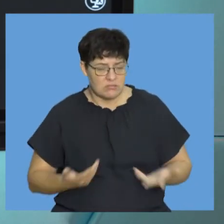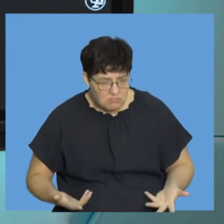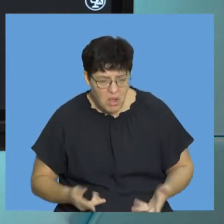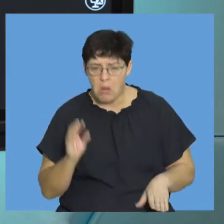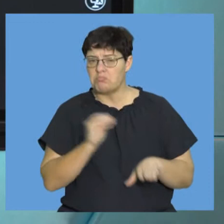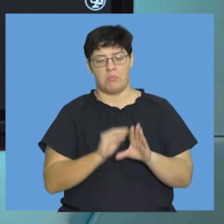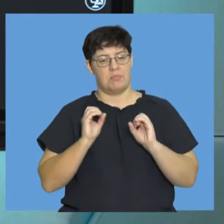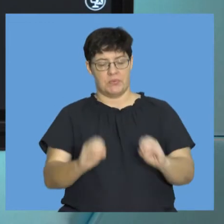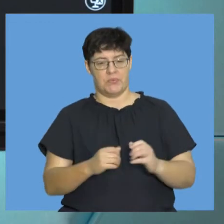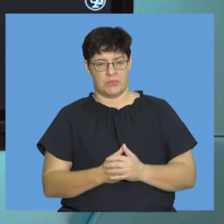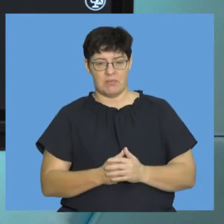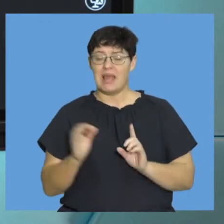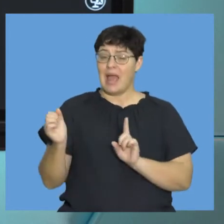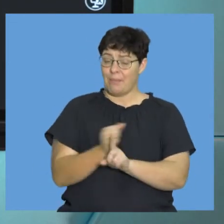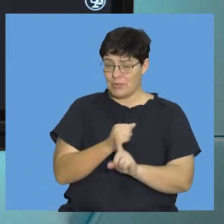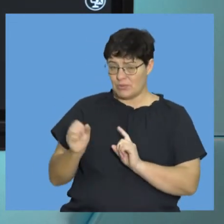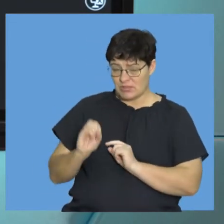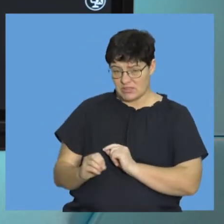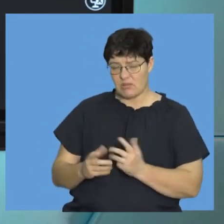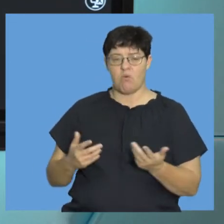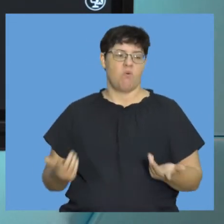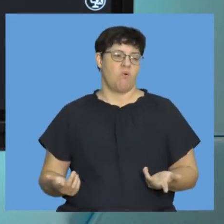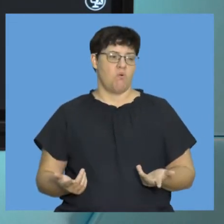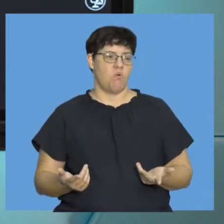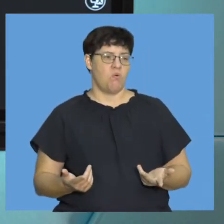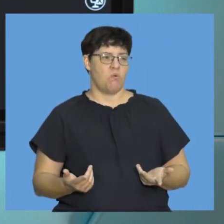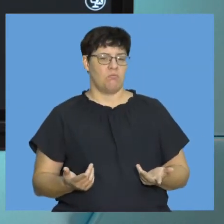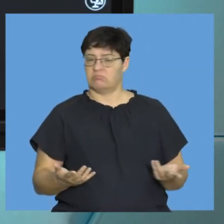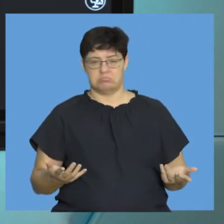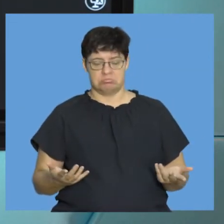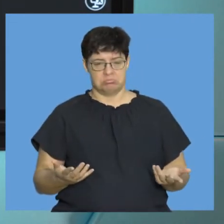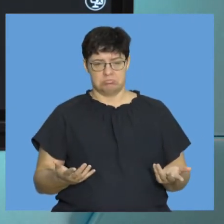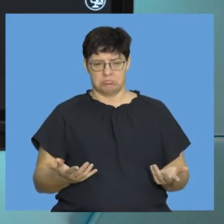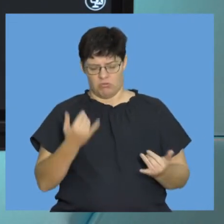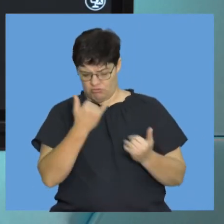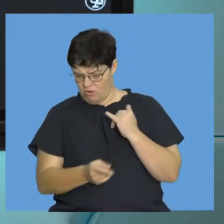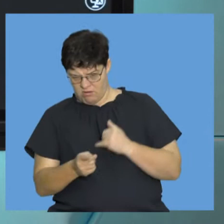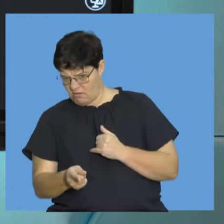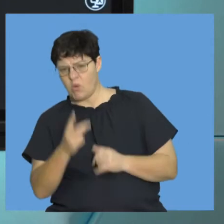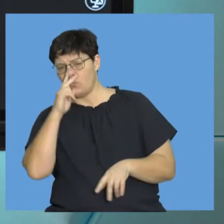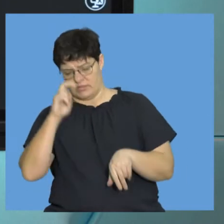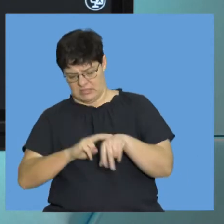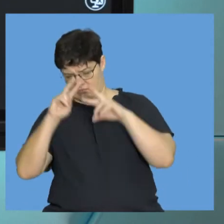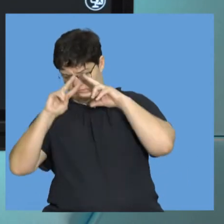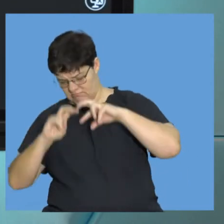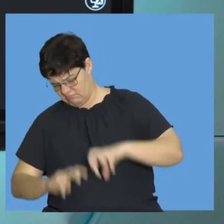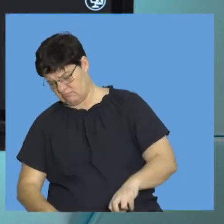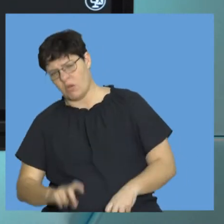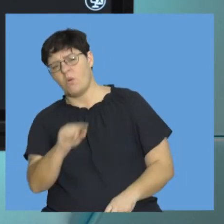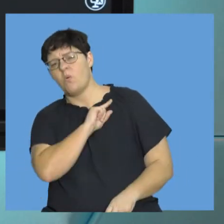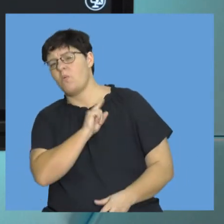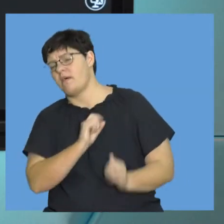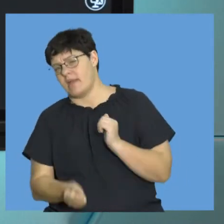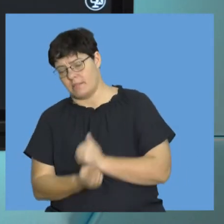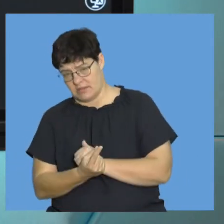no problem. But if there's abuse or there's something untoward, then definitely it needs